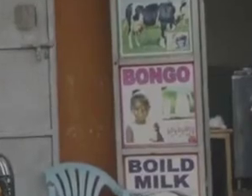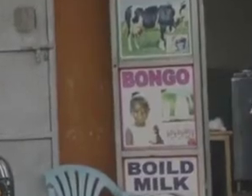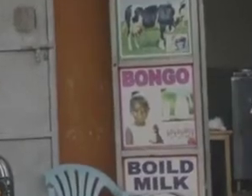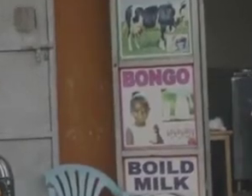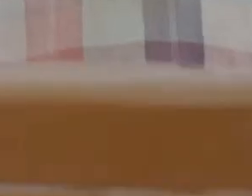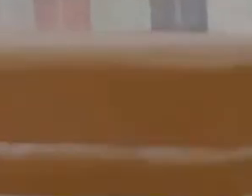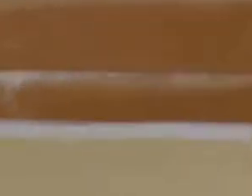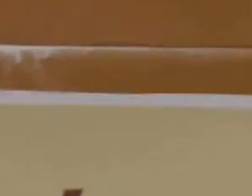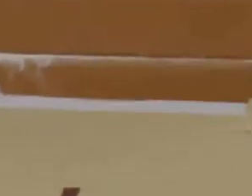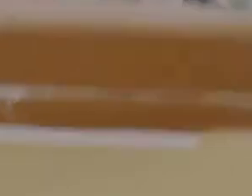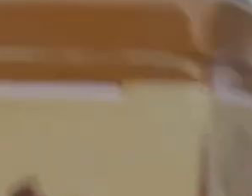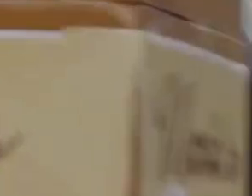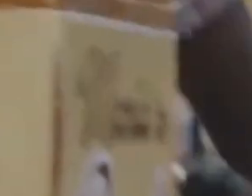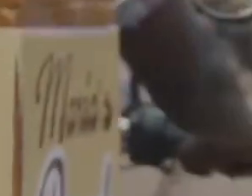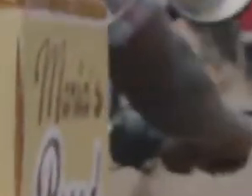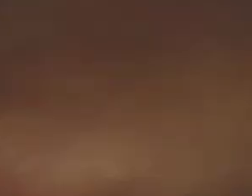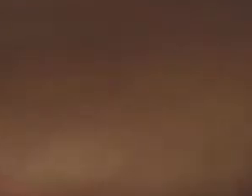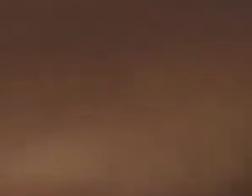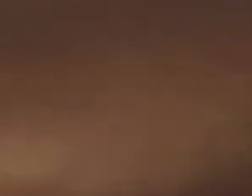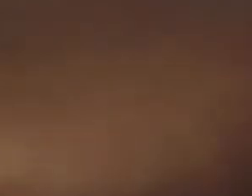No matter the size of your dream,